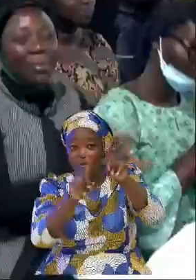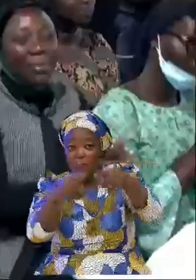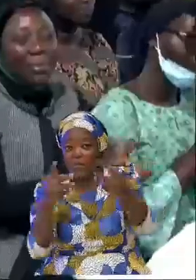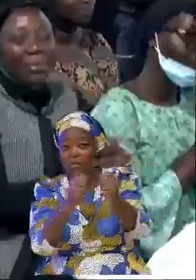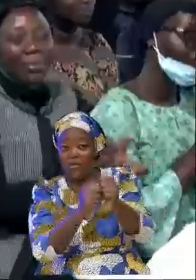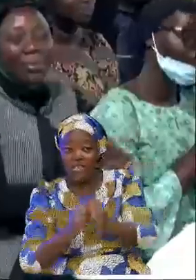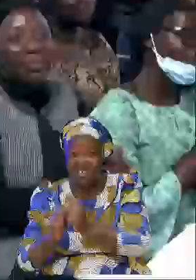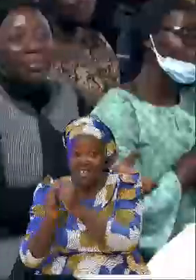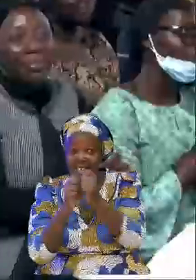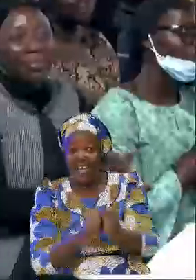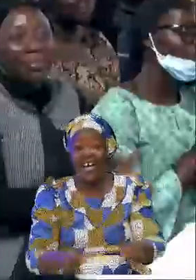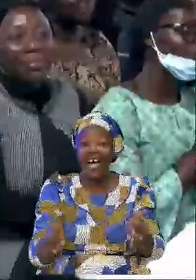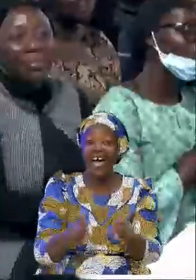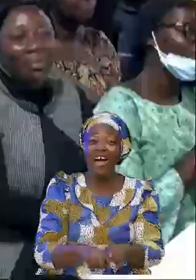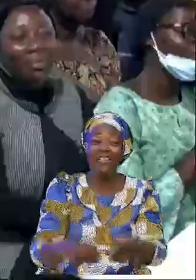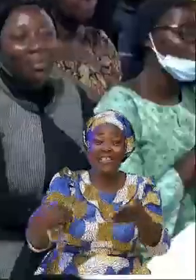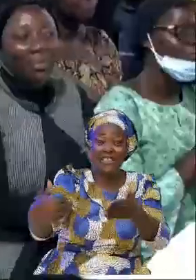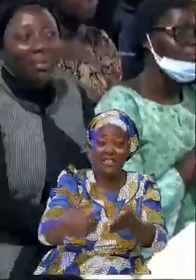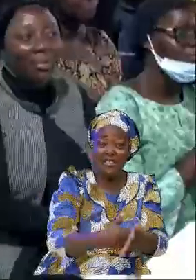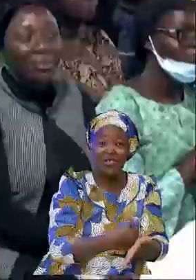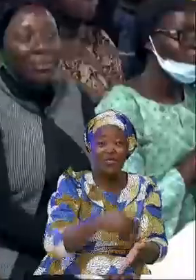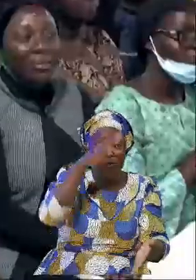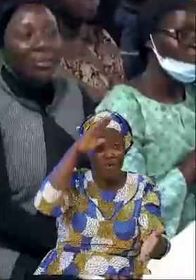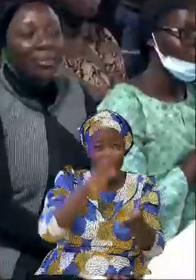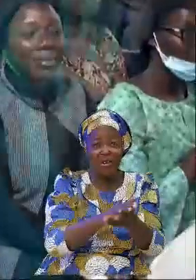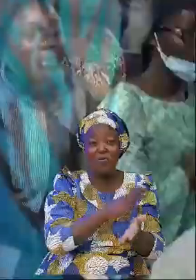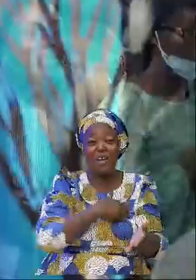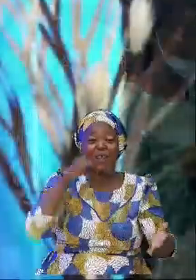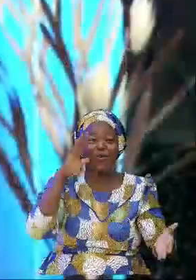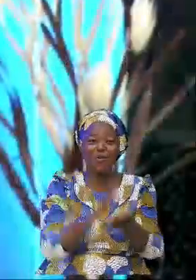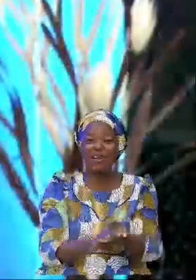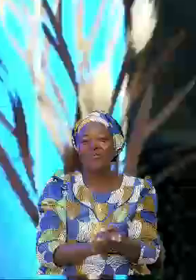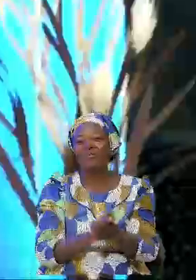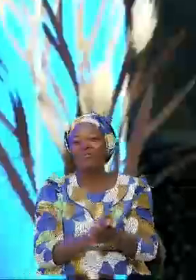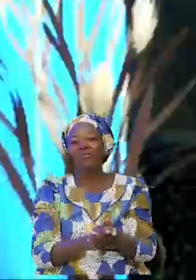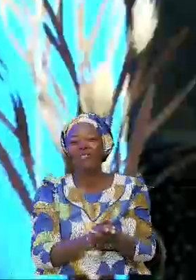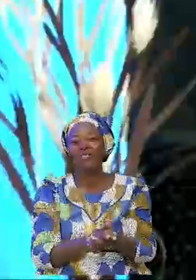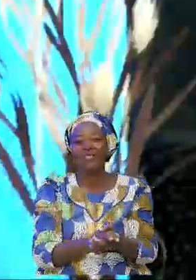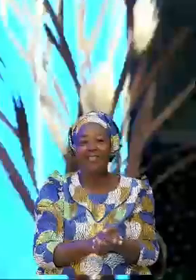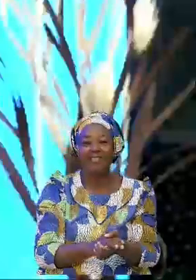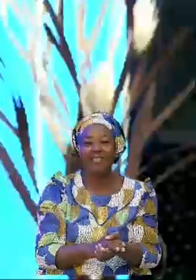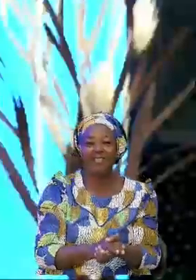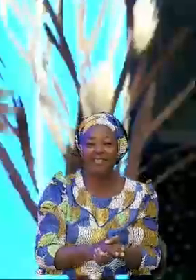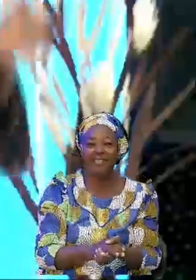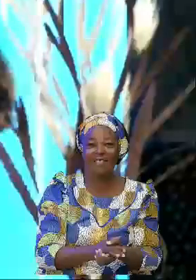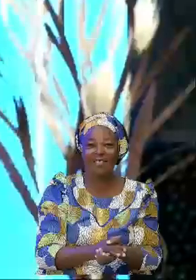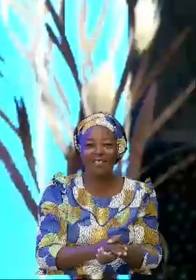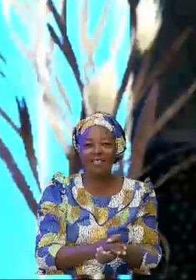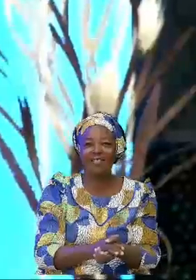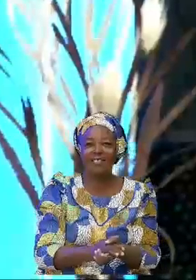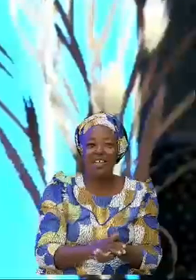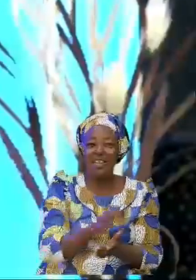separate homes that night. They went together as new husband